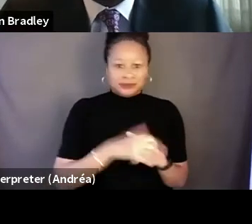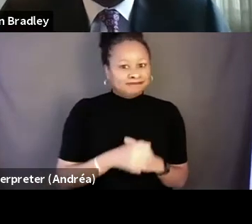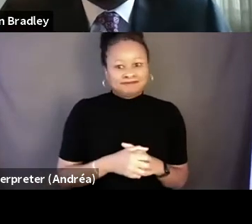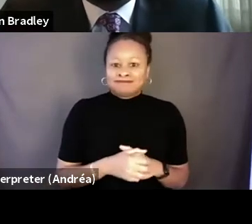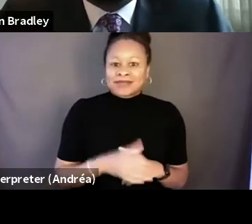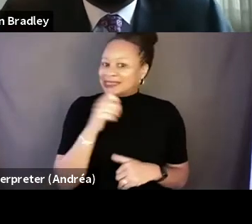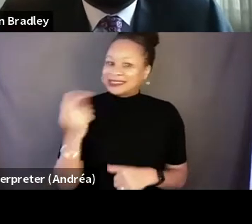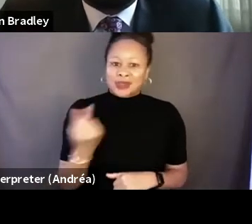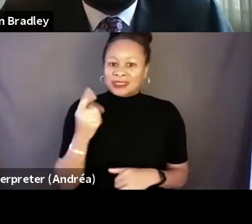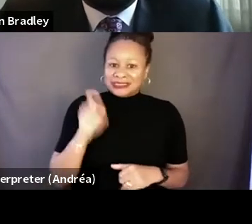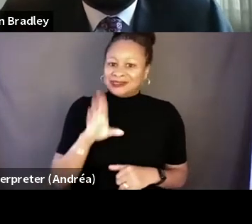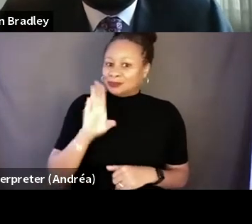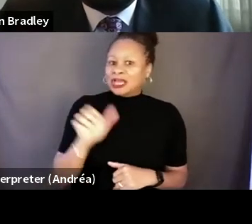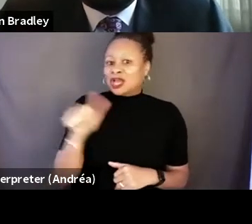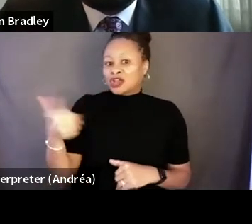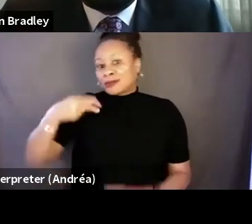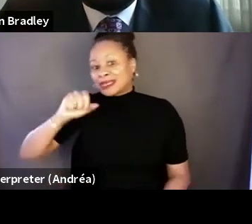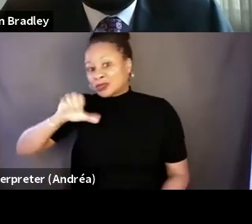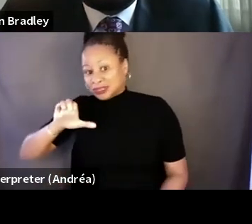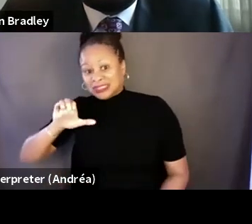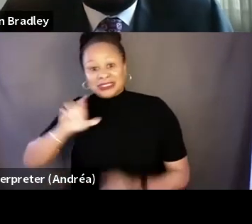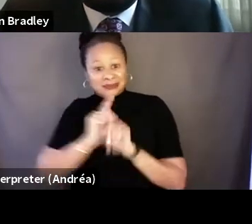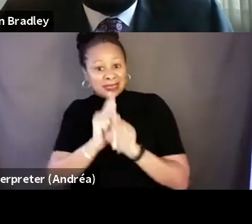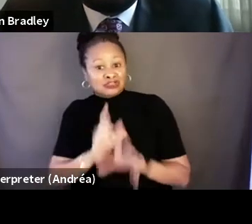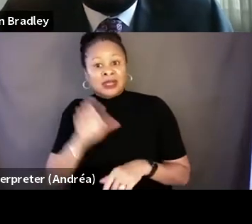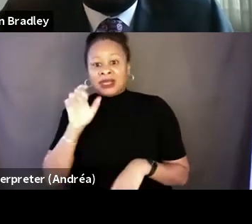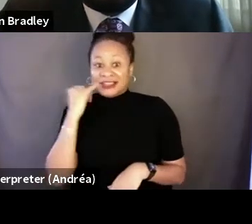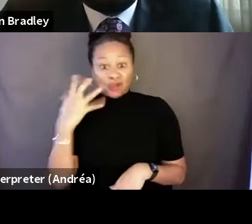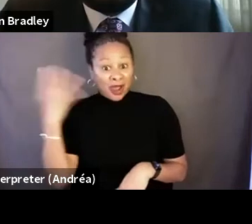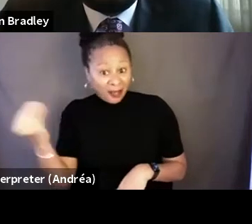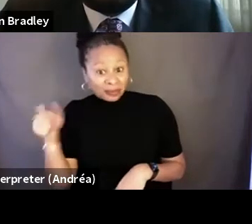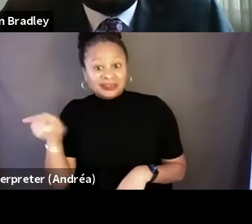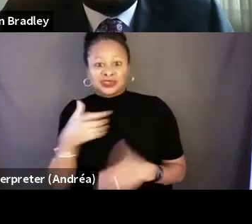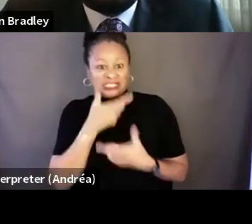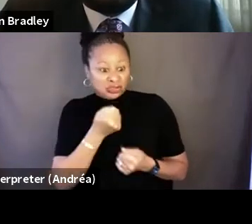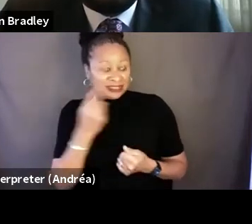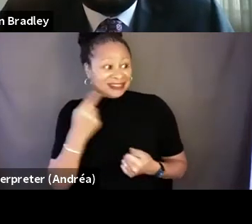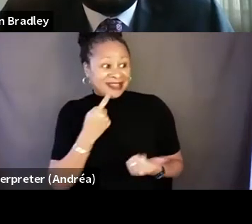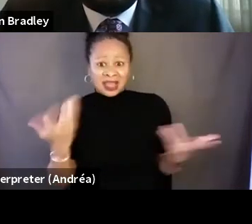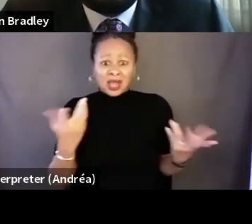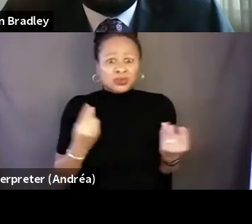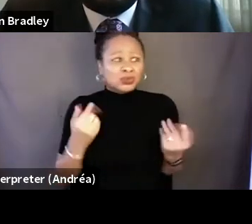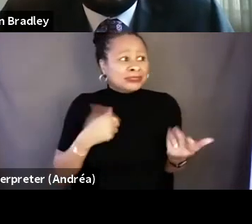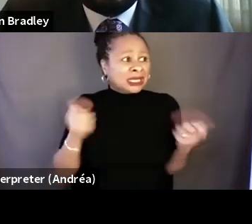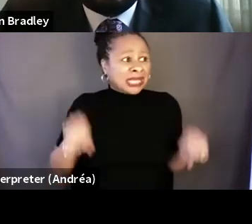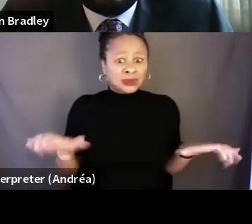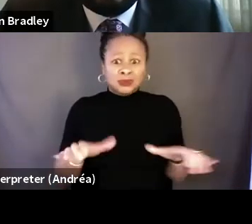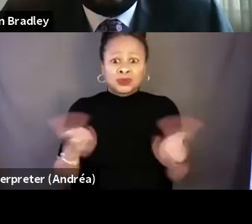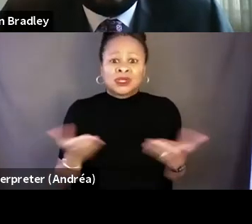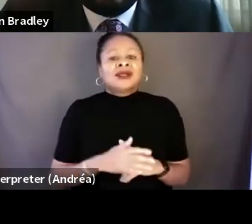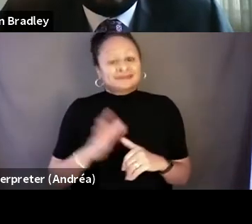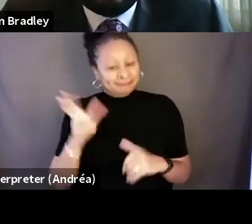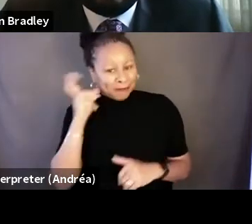to just be a person of color. If you're out there and you're interested and you say, what can I do? You've heard some